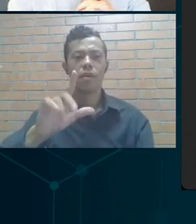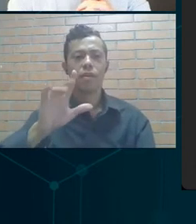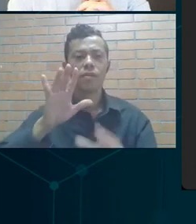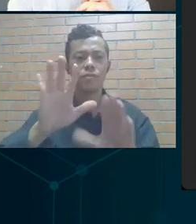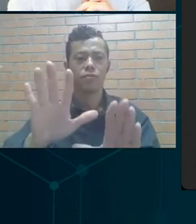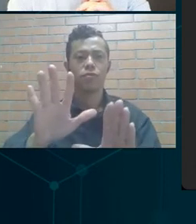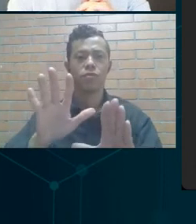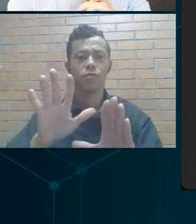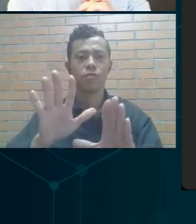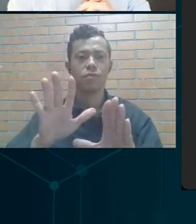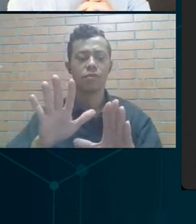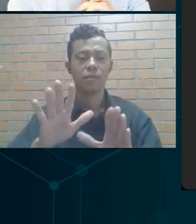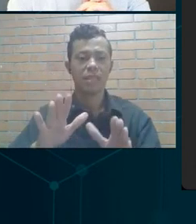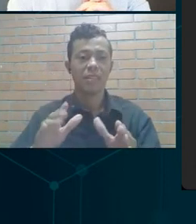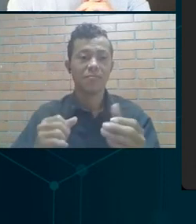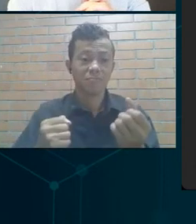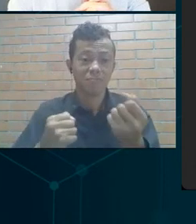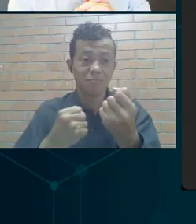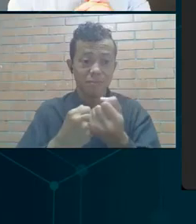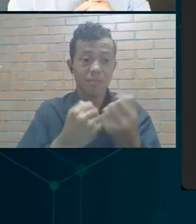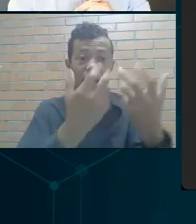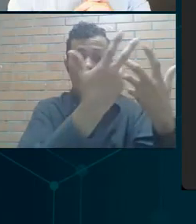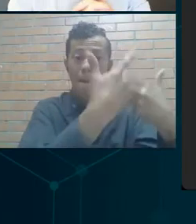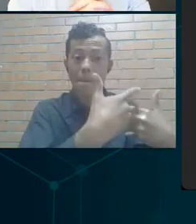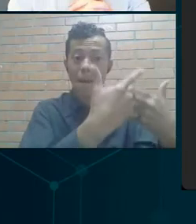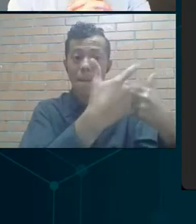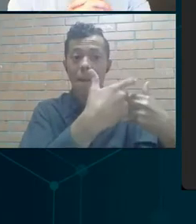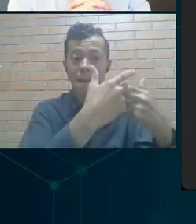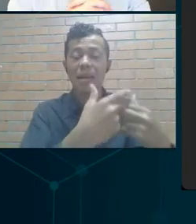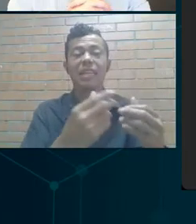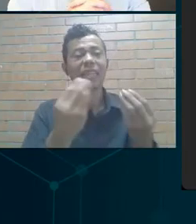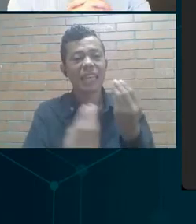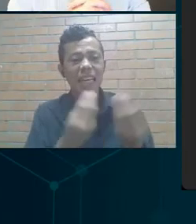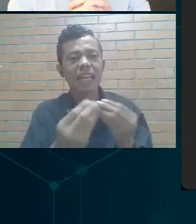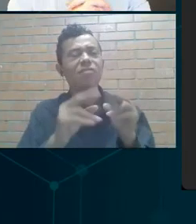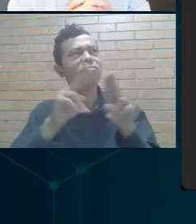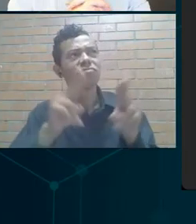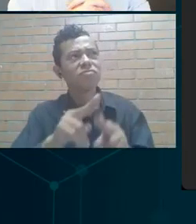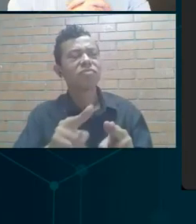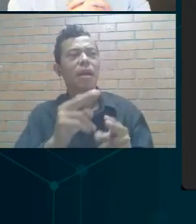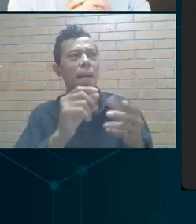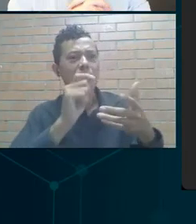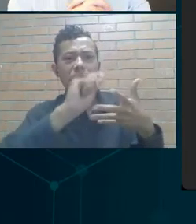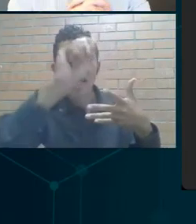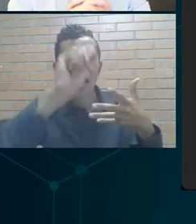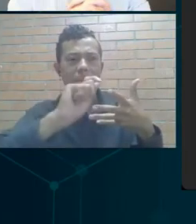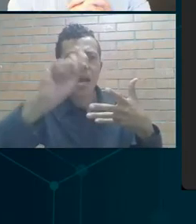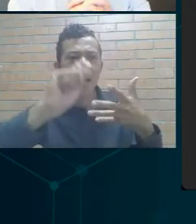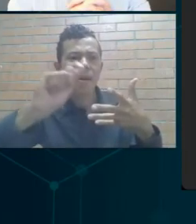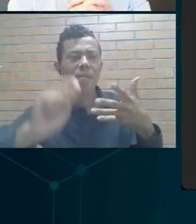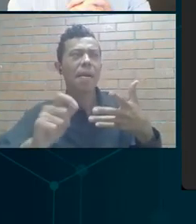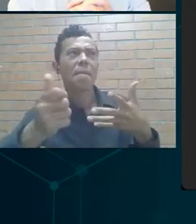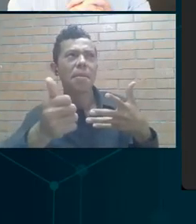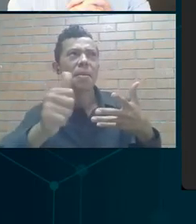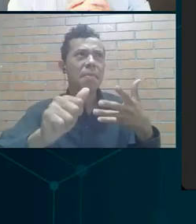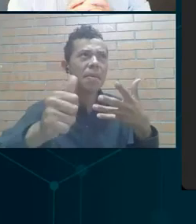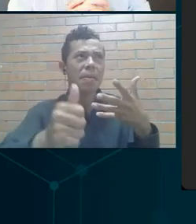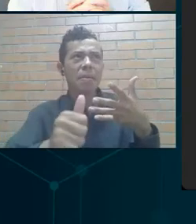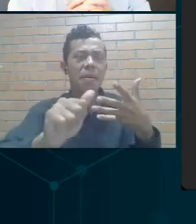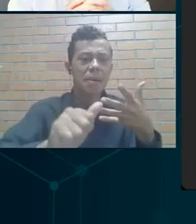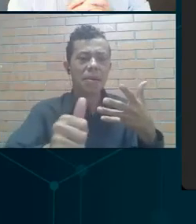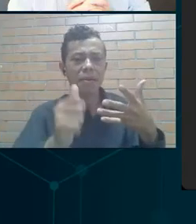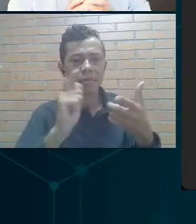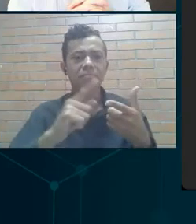of other issues that you'd like to know about your own website. So try it. Go to Chrome or